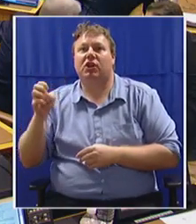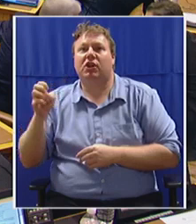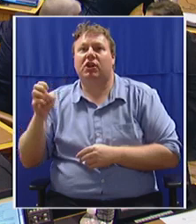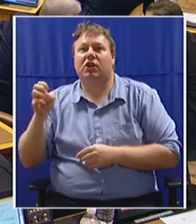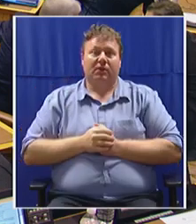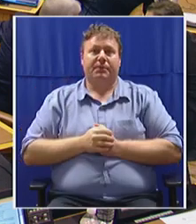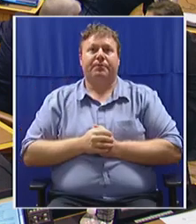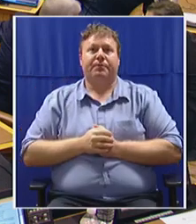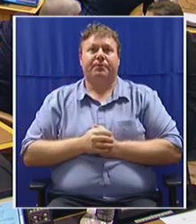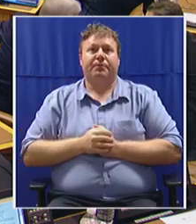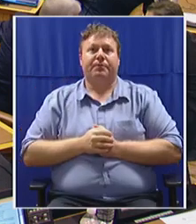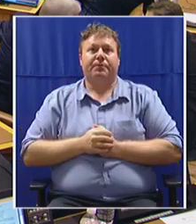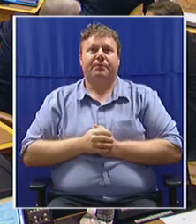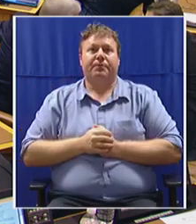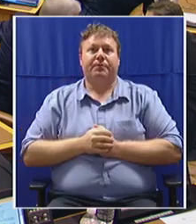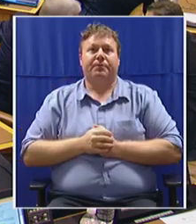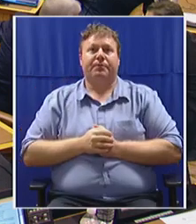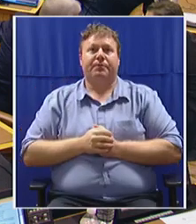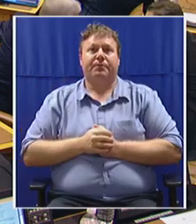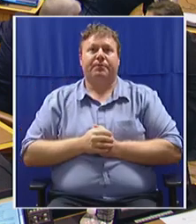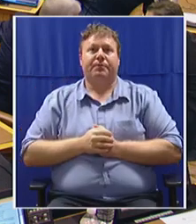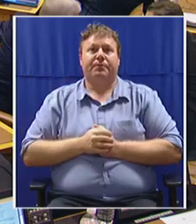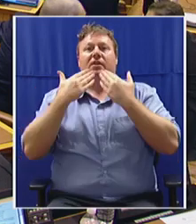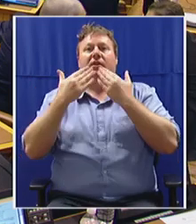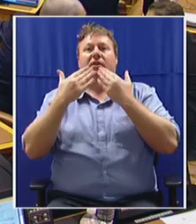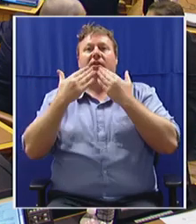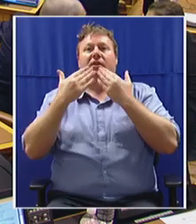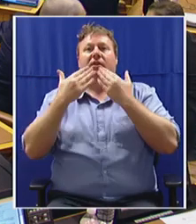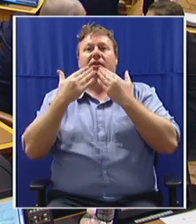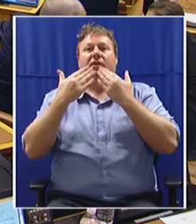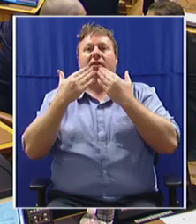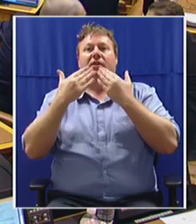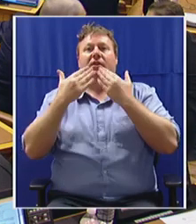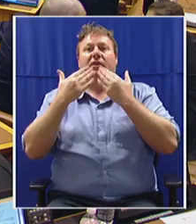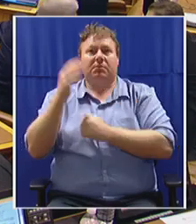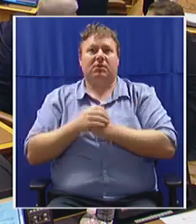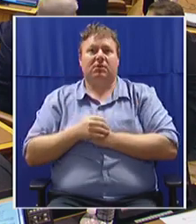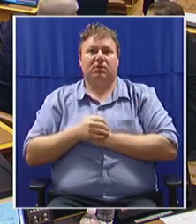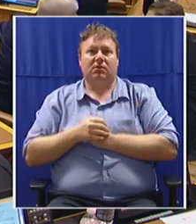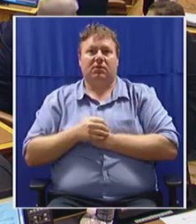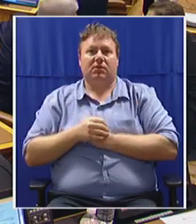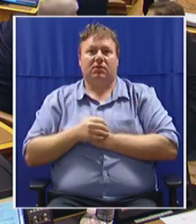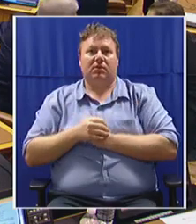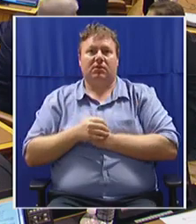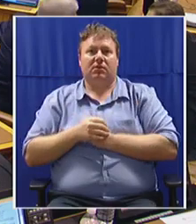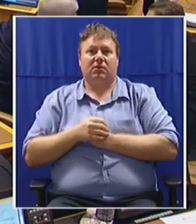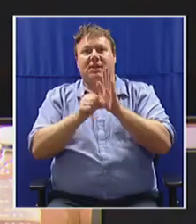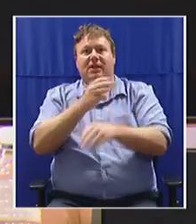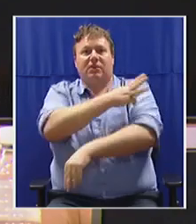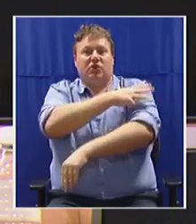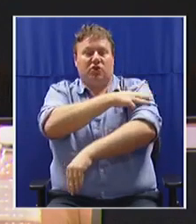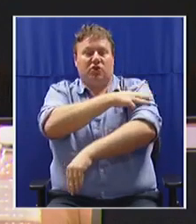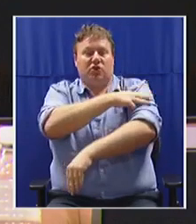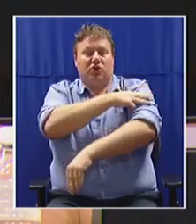Thank you very much, Deputy Speaker. The state security agency is very critical for our